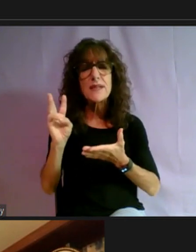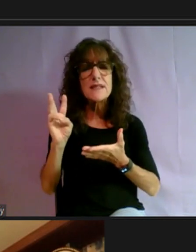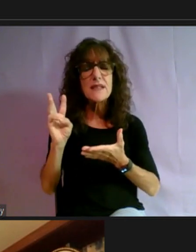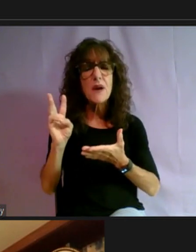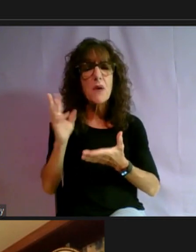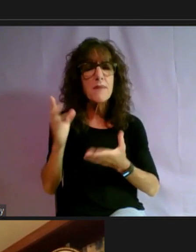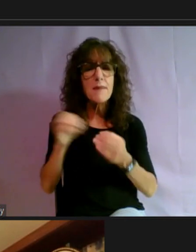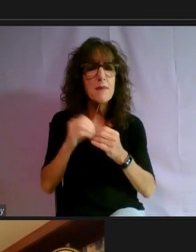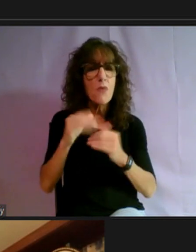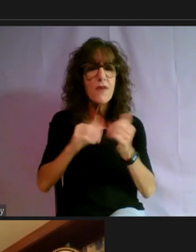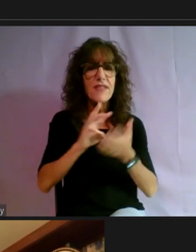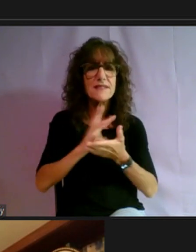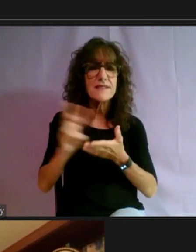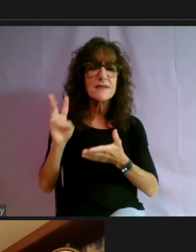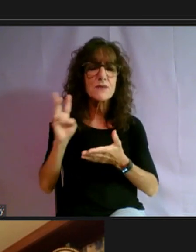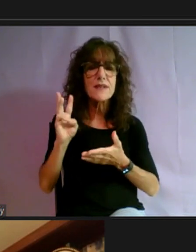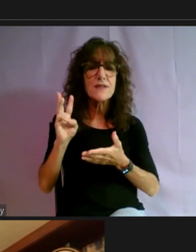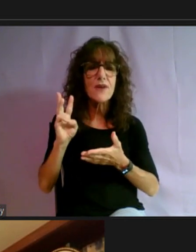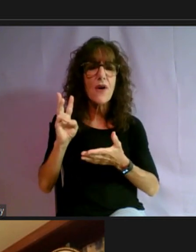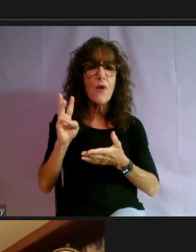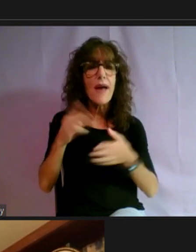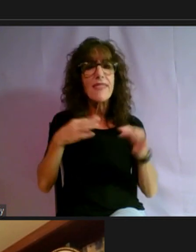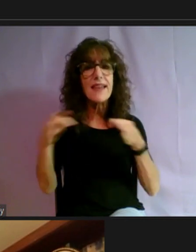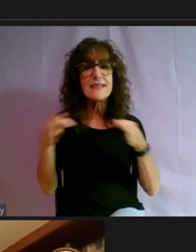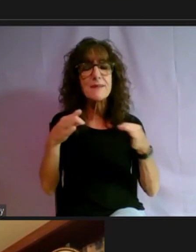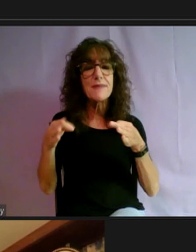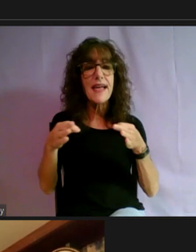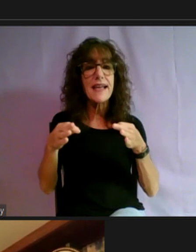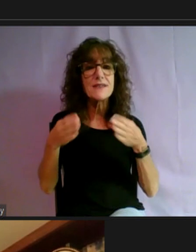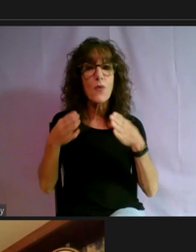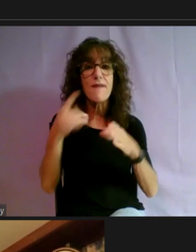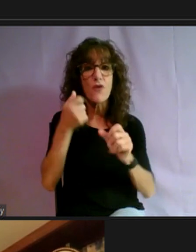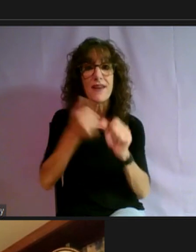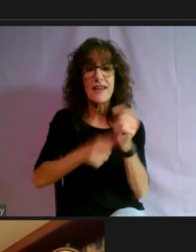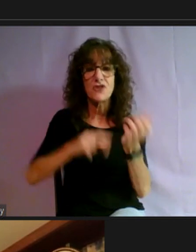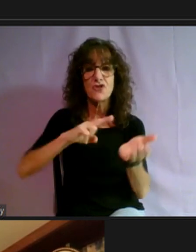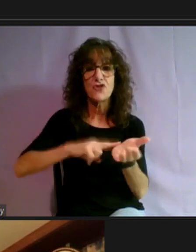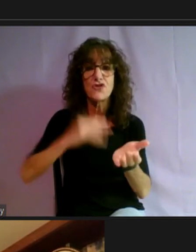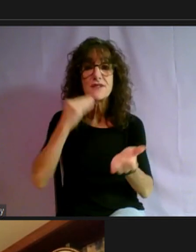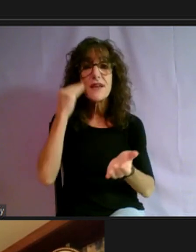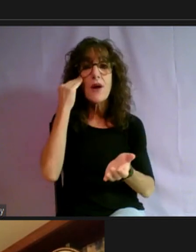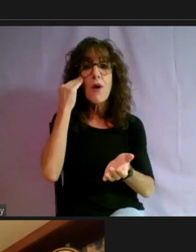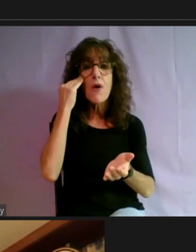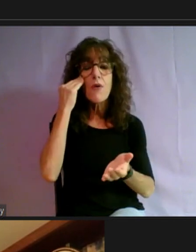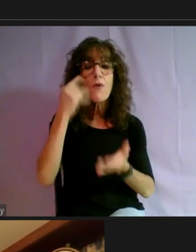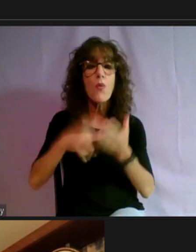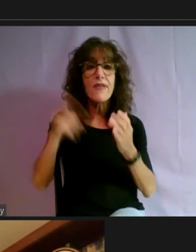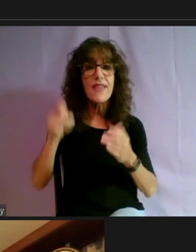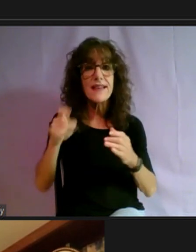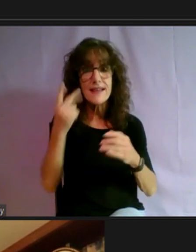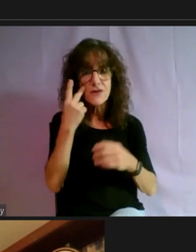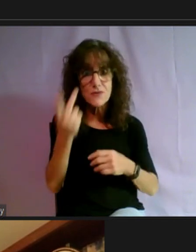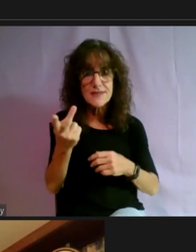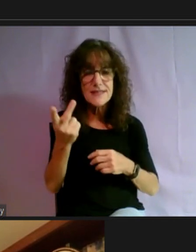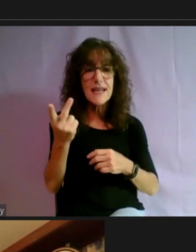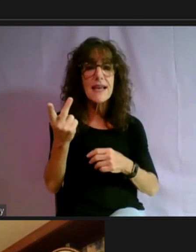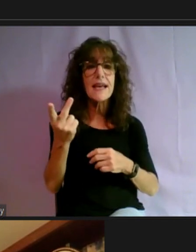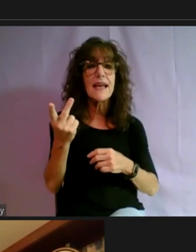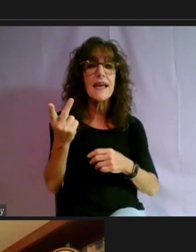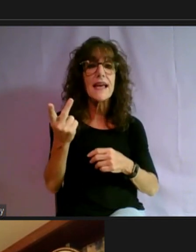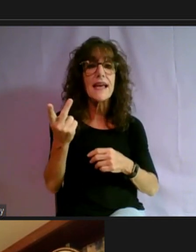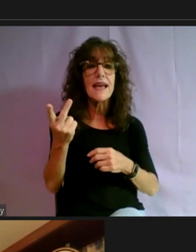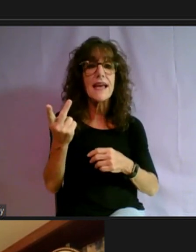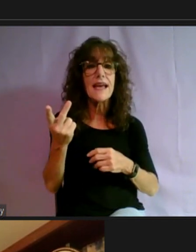more. And it outlines a pathway for each nursing home, what they need to see in terms of no